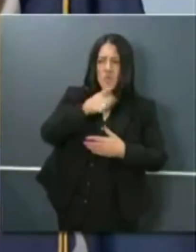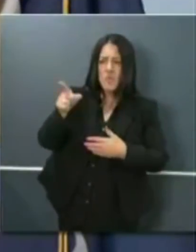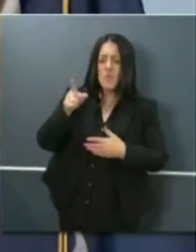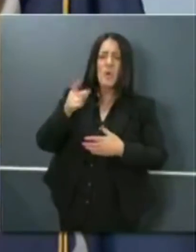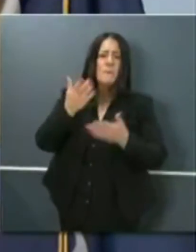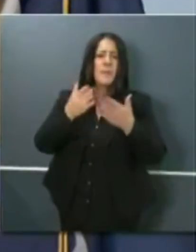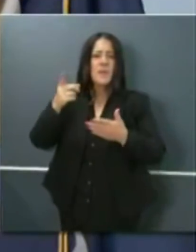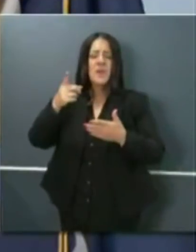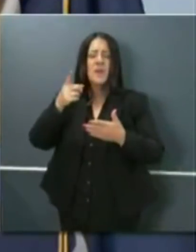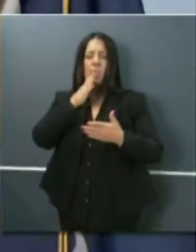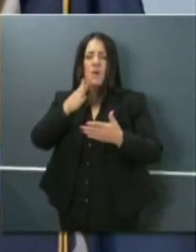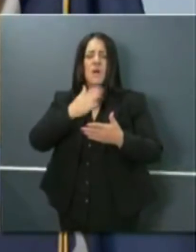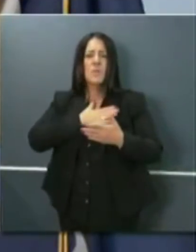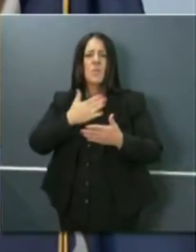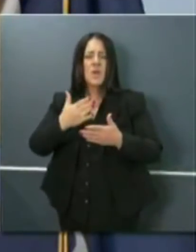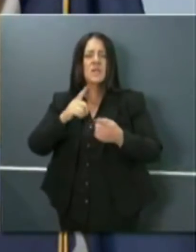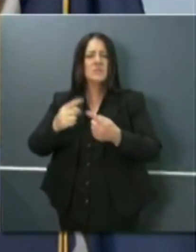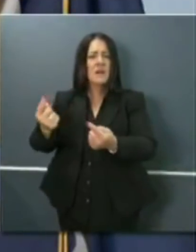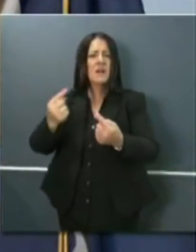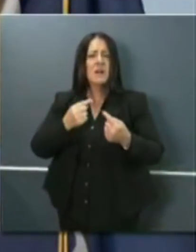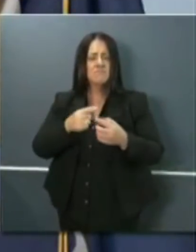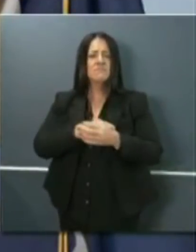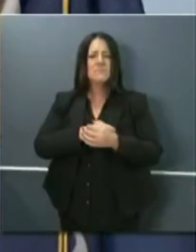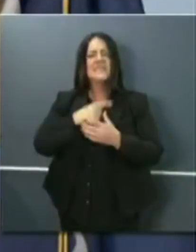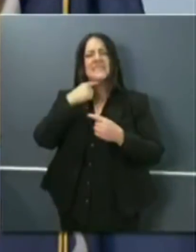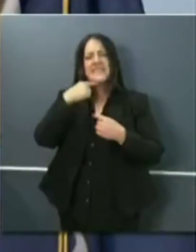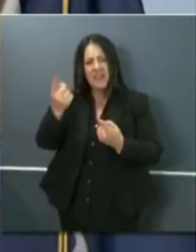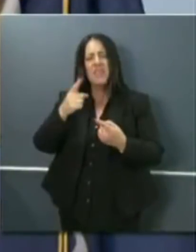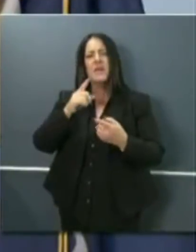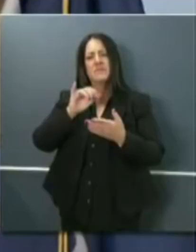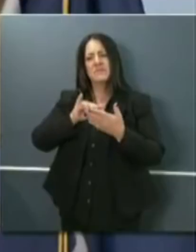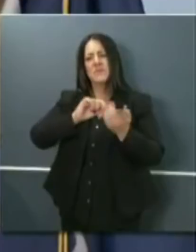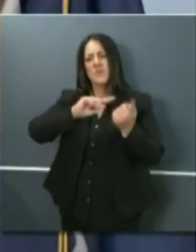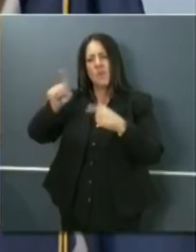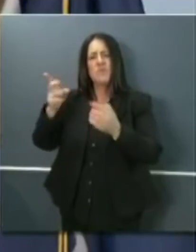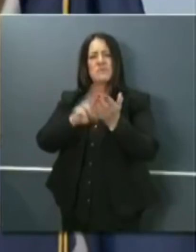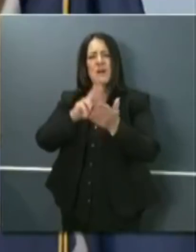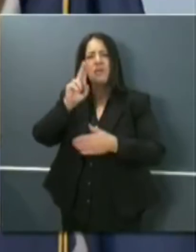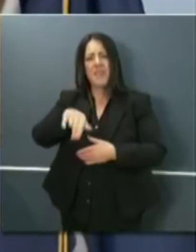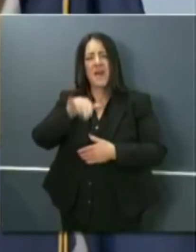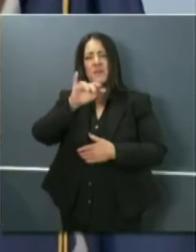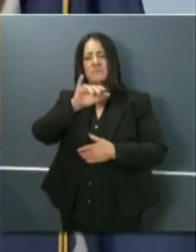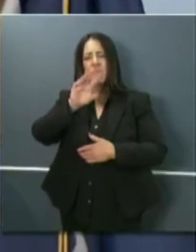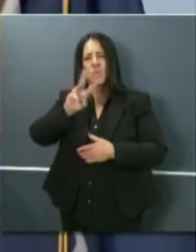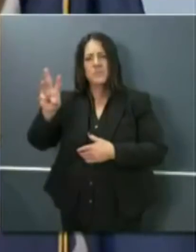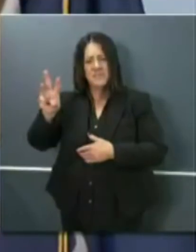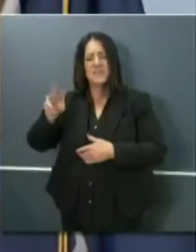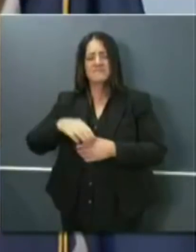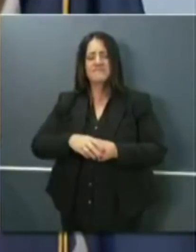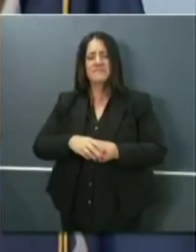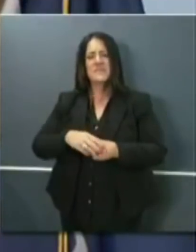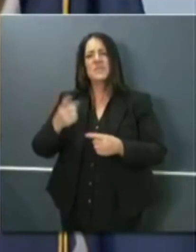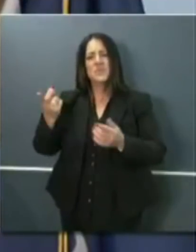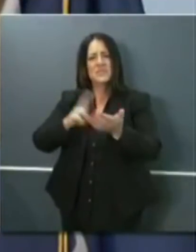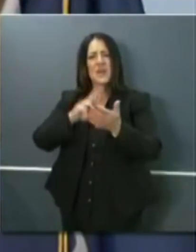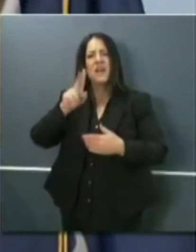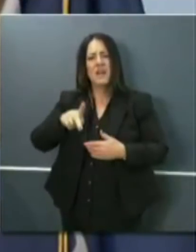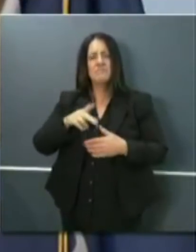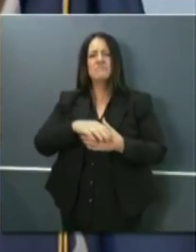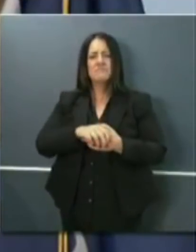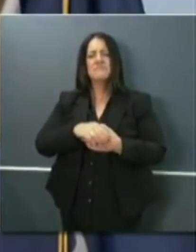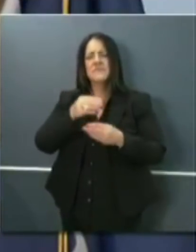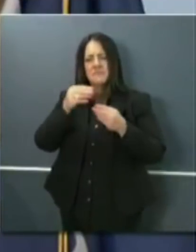compensated way, to go to this new website so we can meet the healthcare surge as well. So partners,